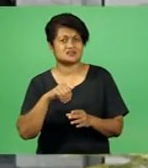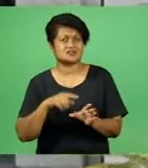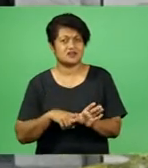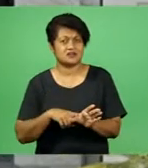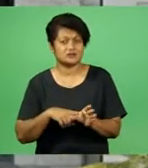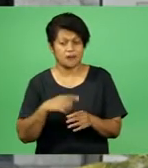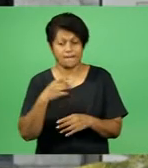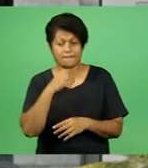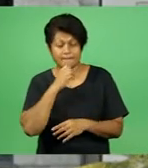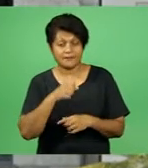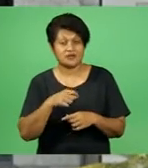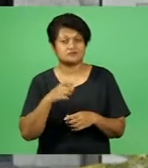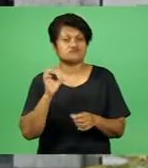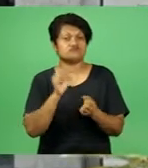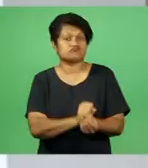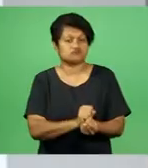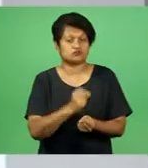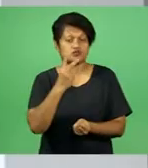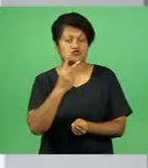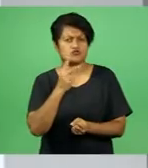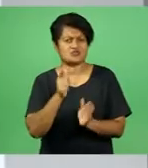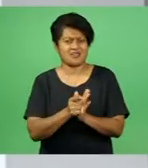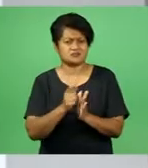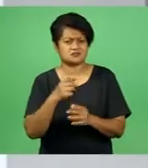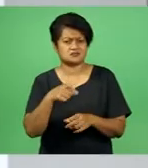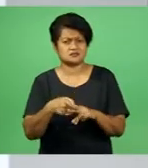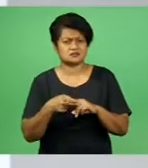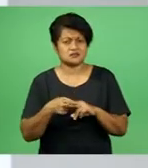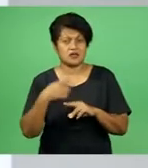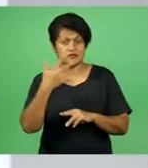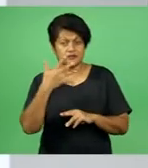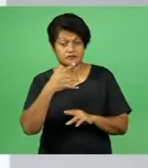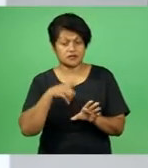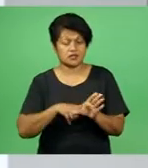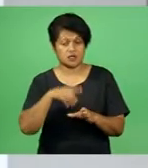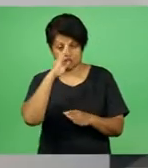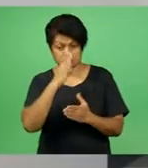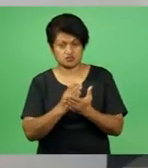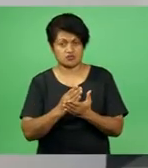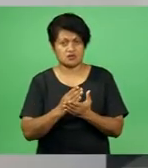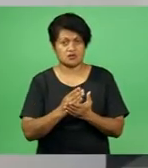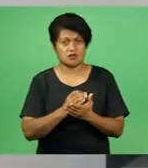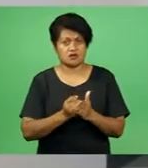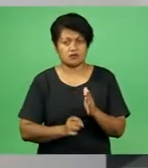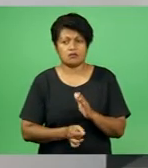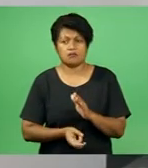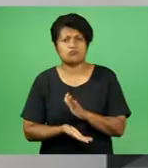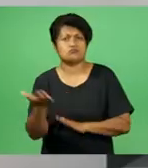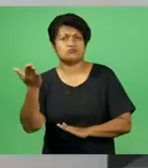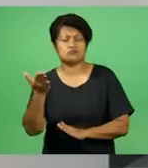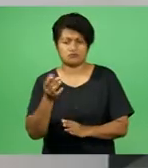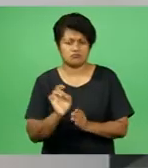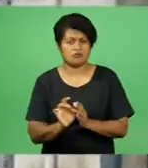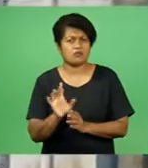man is charged with 2 counts of rape. It's alleged that the 15-year-old student skipped school in September to join a drinking party with